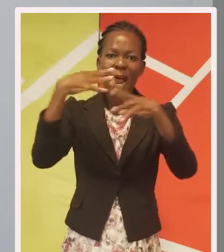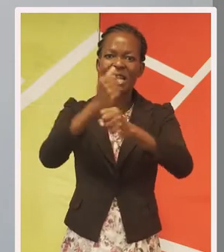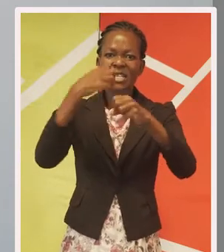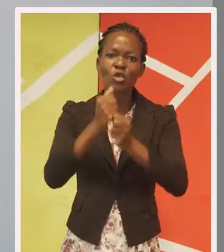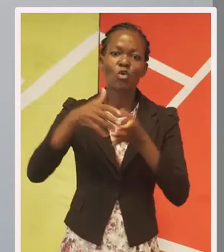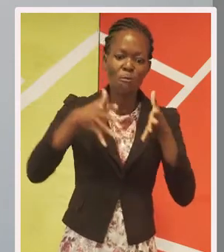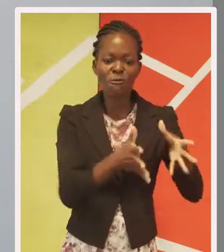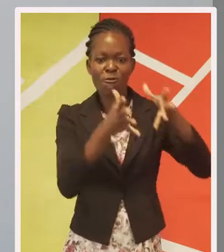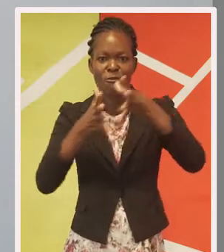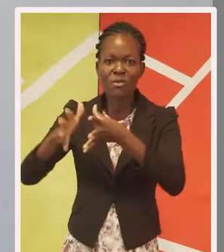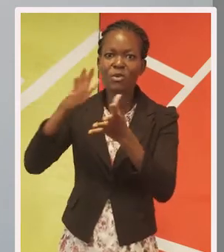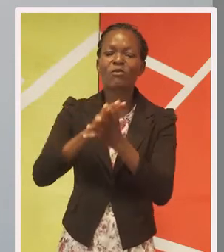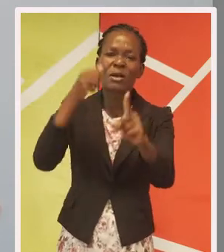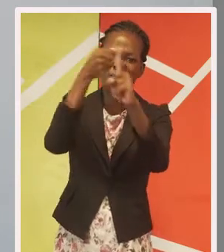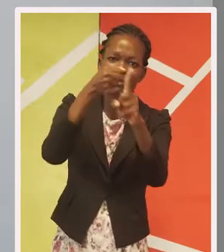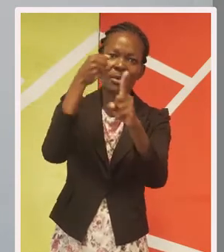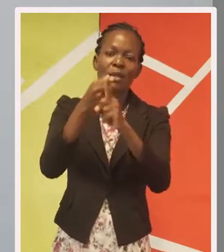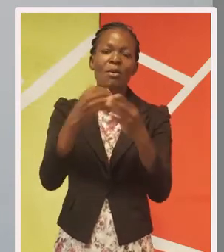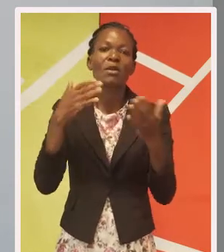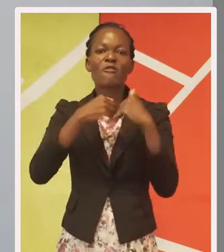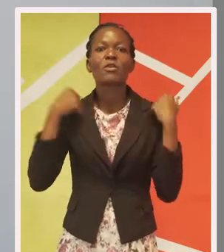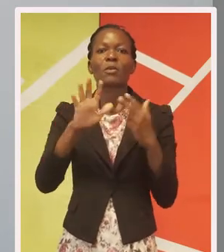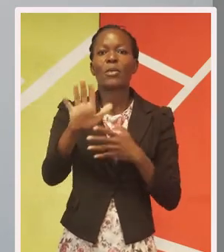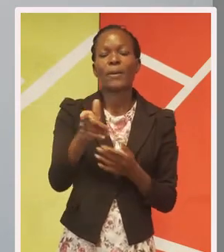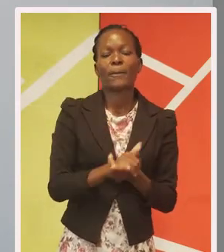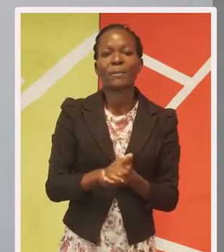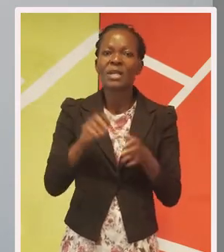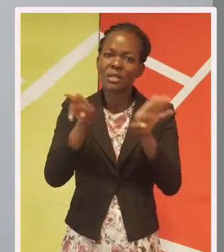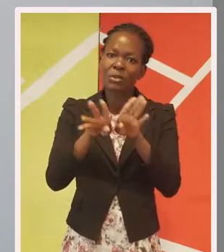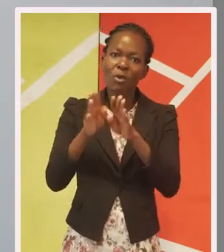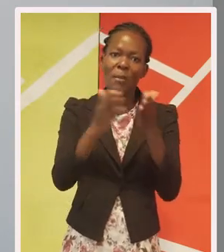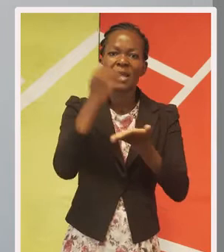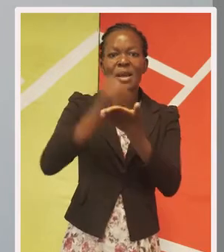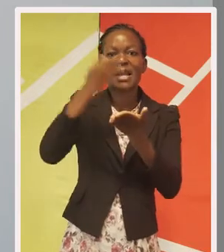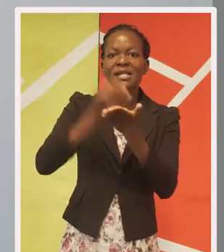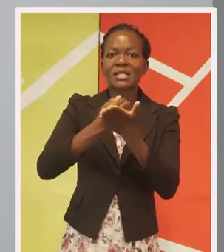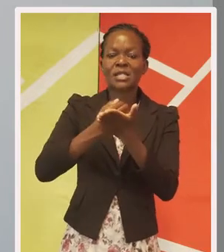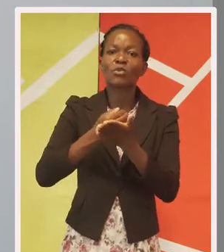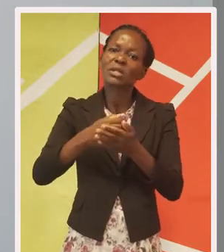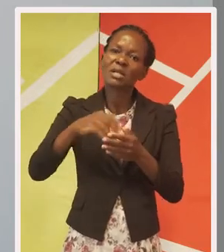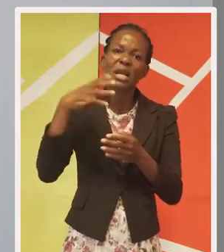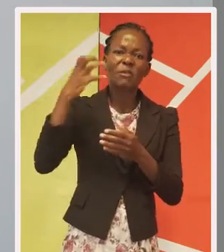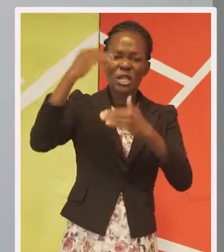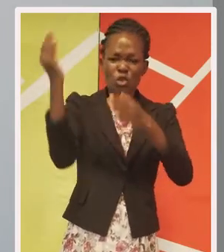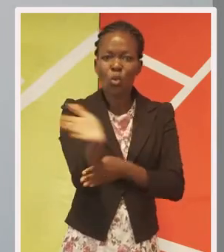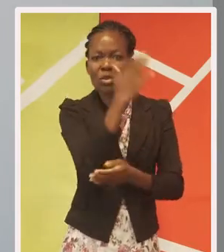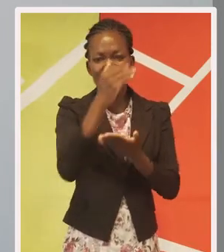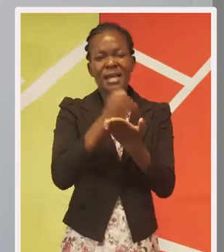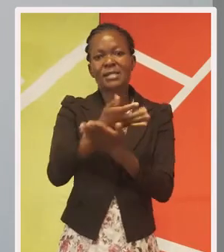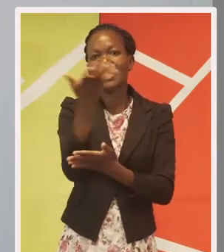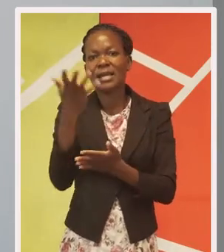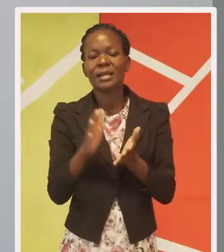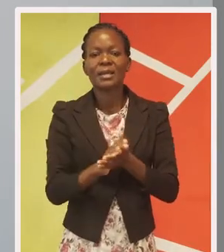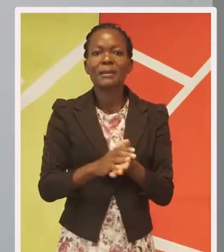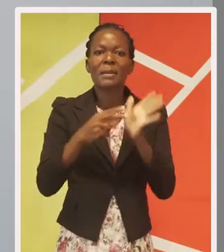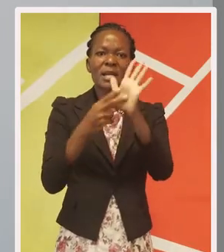from governments. It fights for tax justice, where the rich are taxed enough, or where there's a reduction